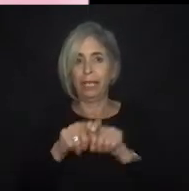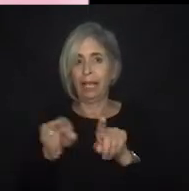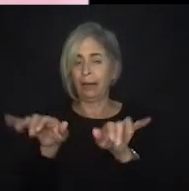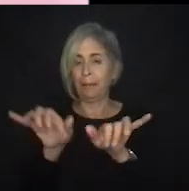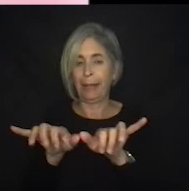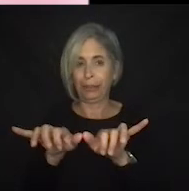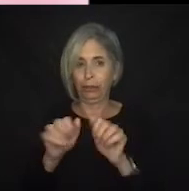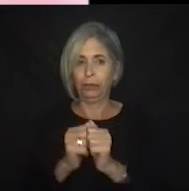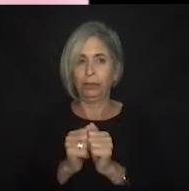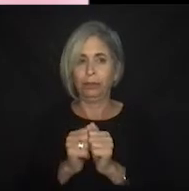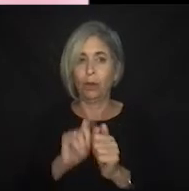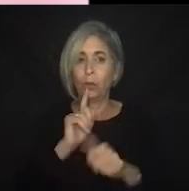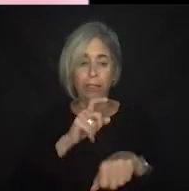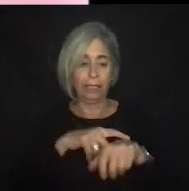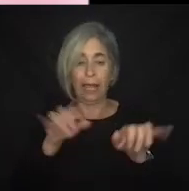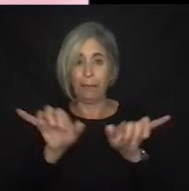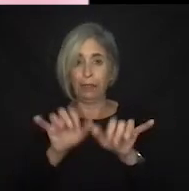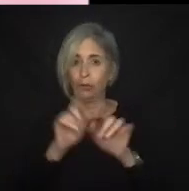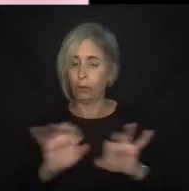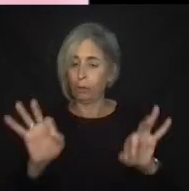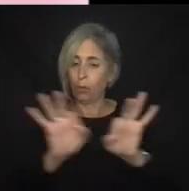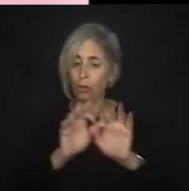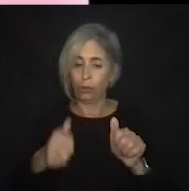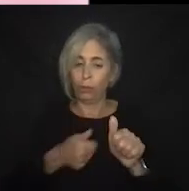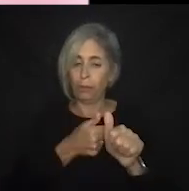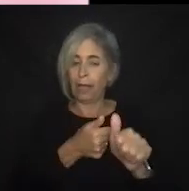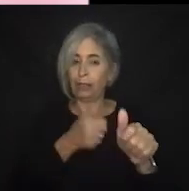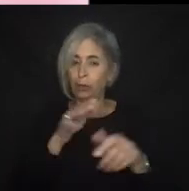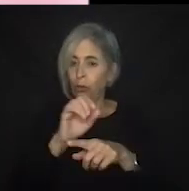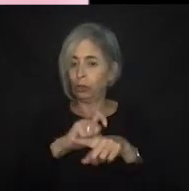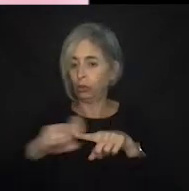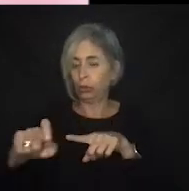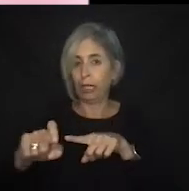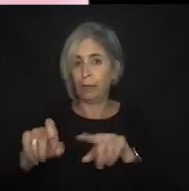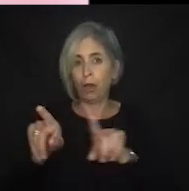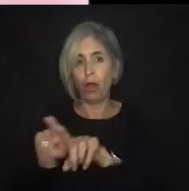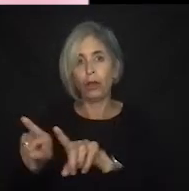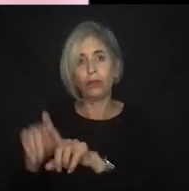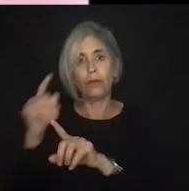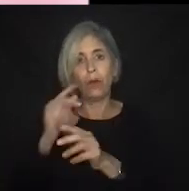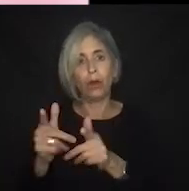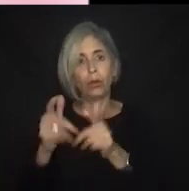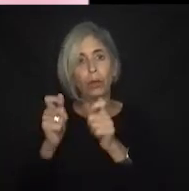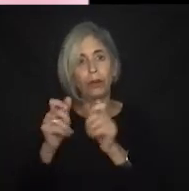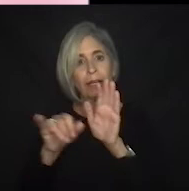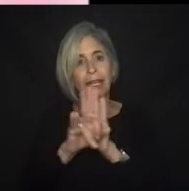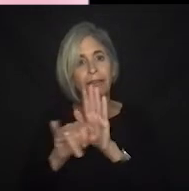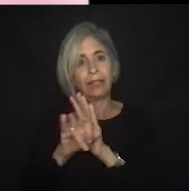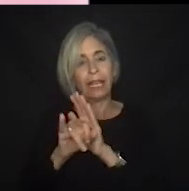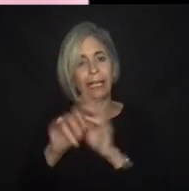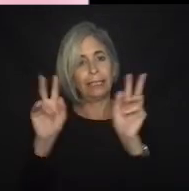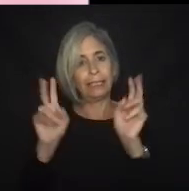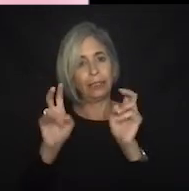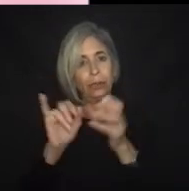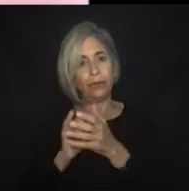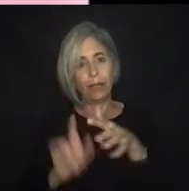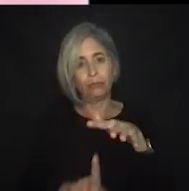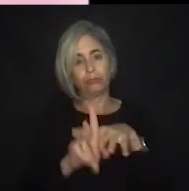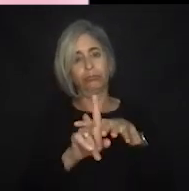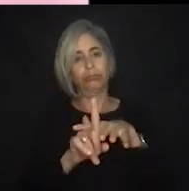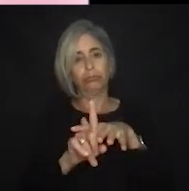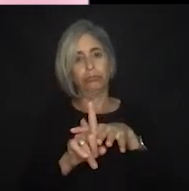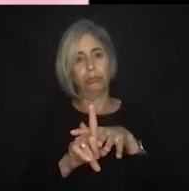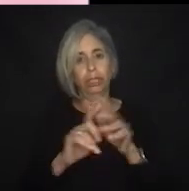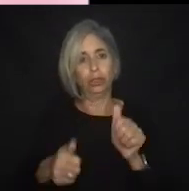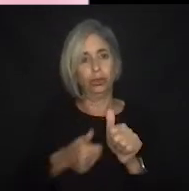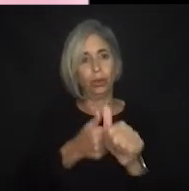metrics. Real-time metrics are important for monitoring your stream and also for quicker identification for issues as they arise. Tracking